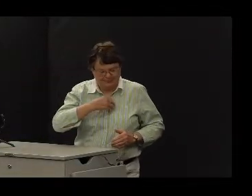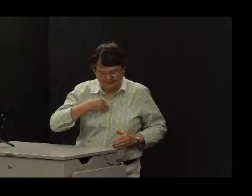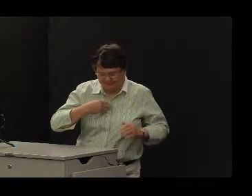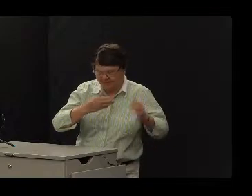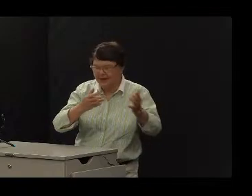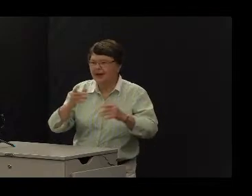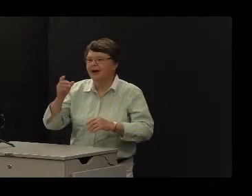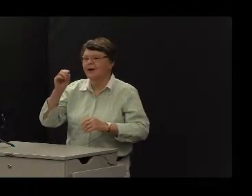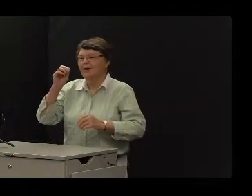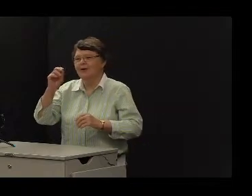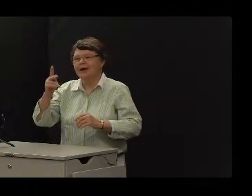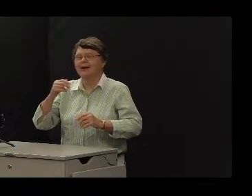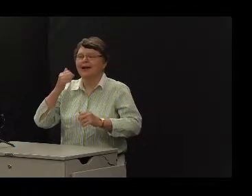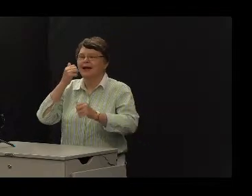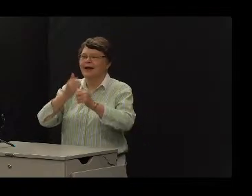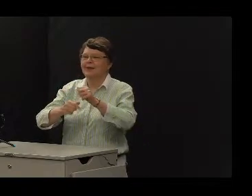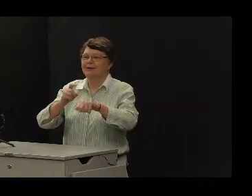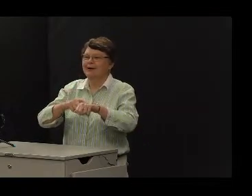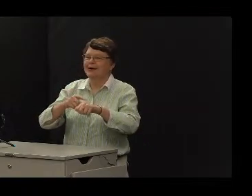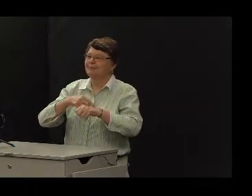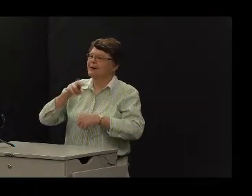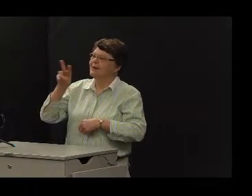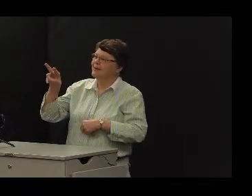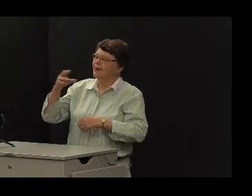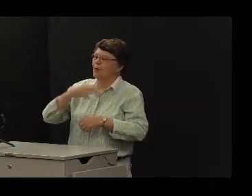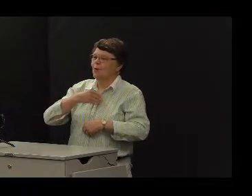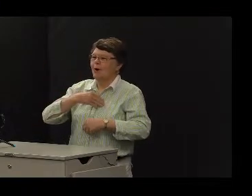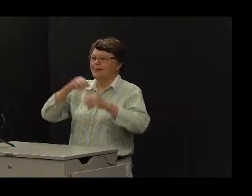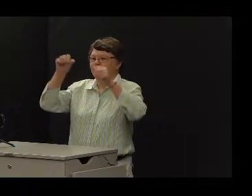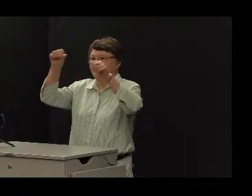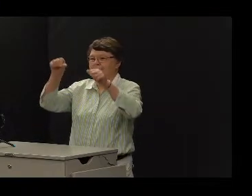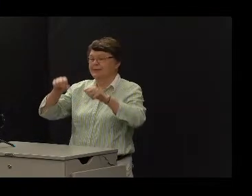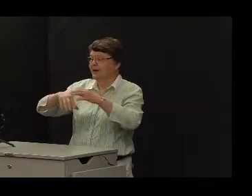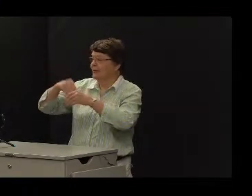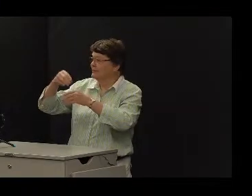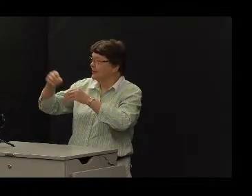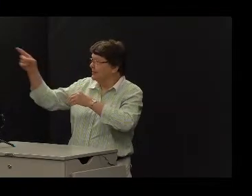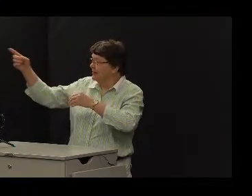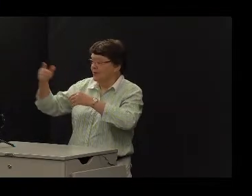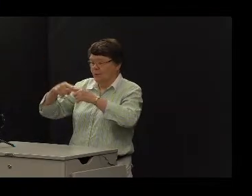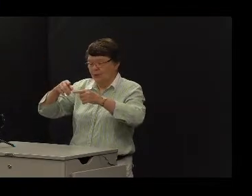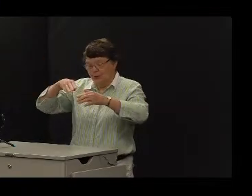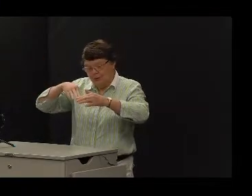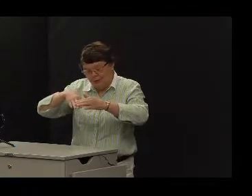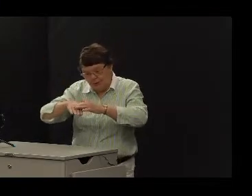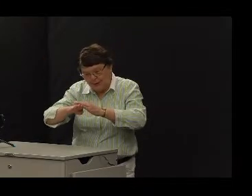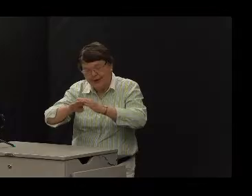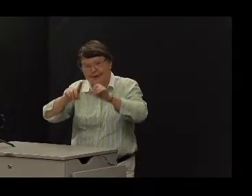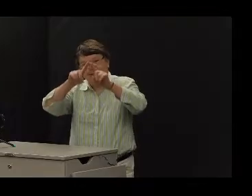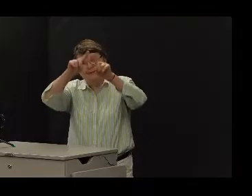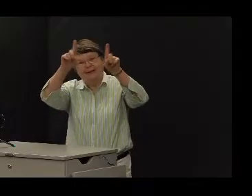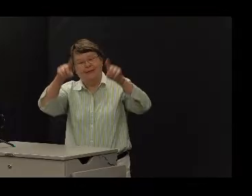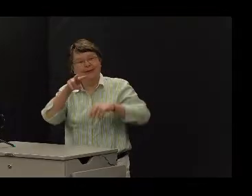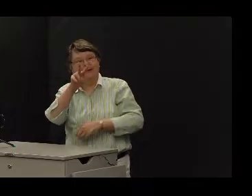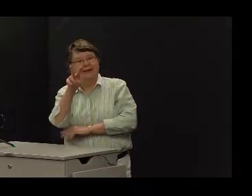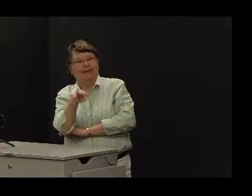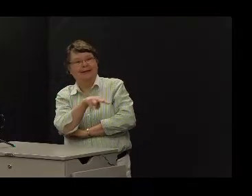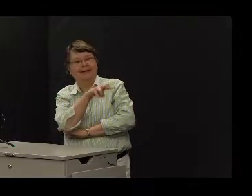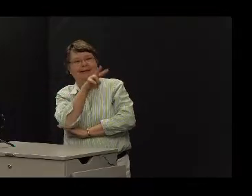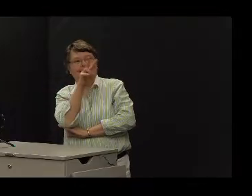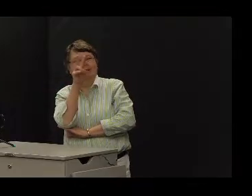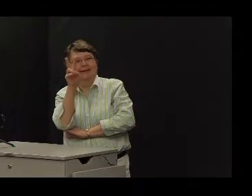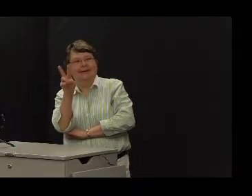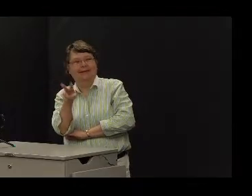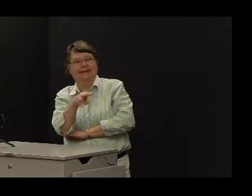Hello, I know everybody here. Hello, board members. Man, every time that I look at that sign we have posted